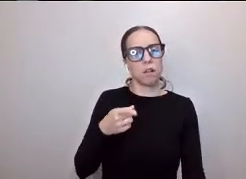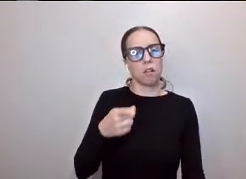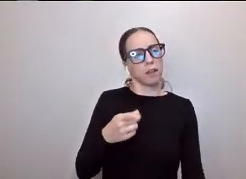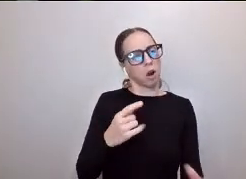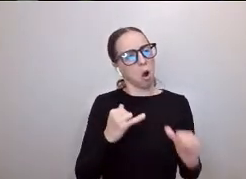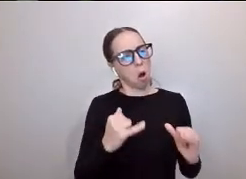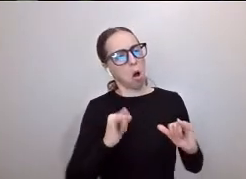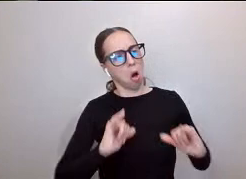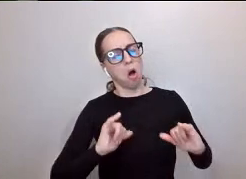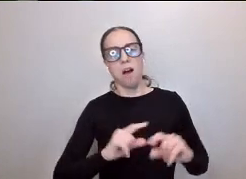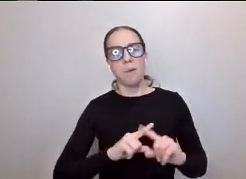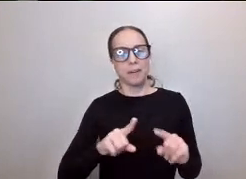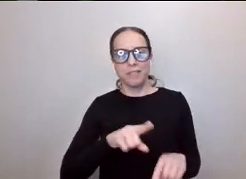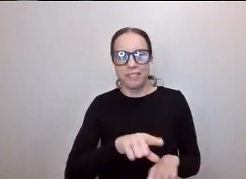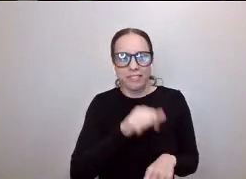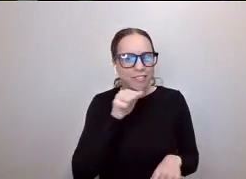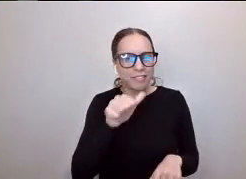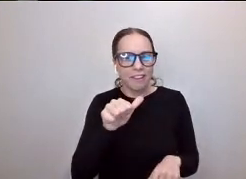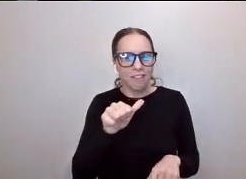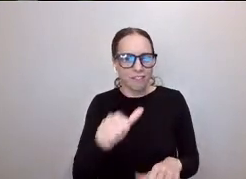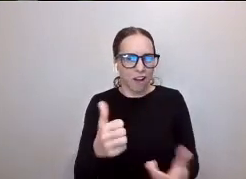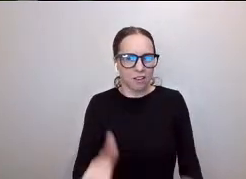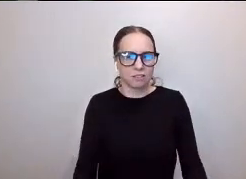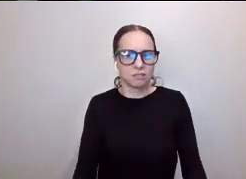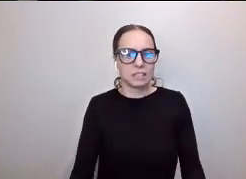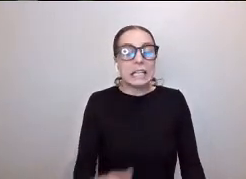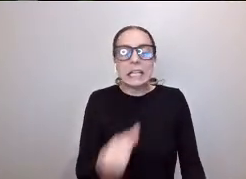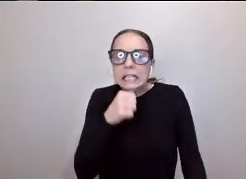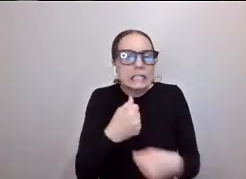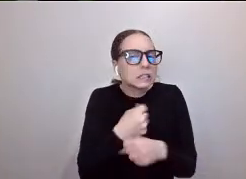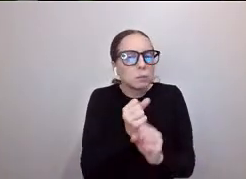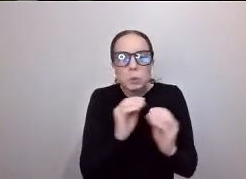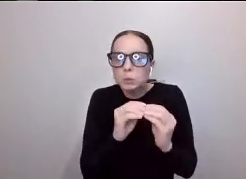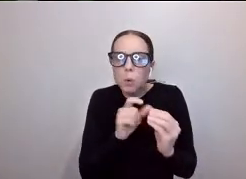because this does not produce more police for them. This does not produce